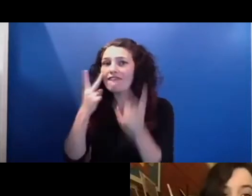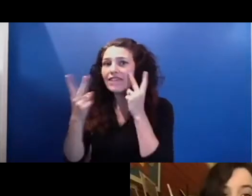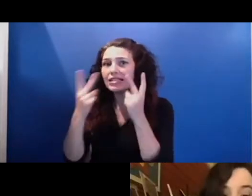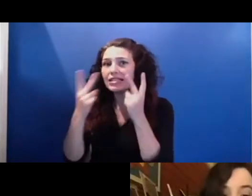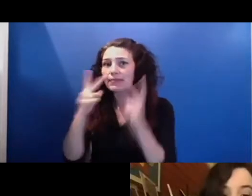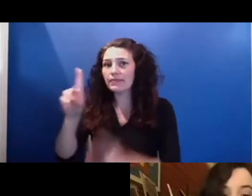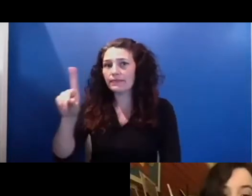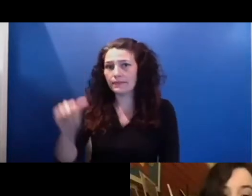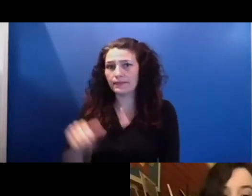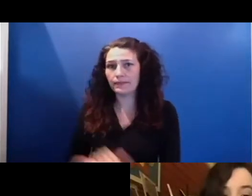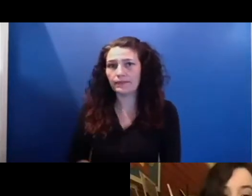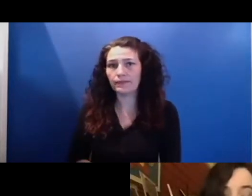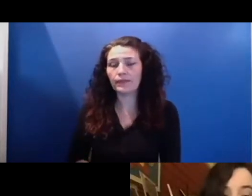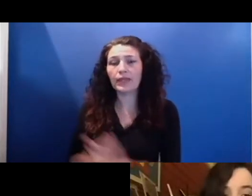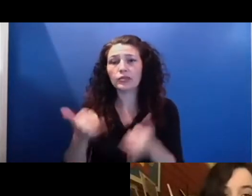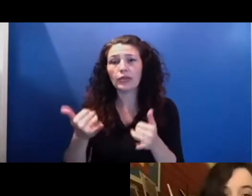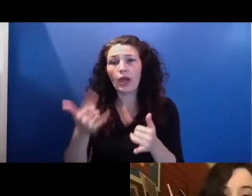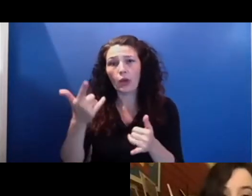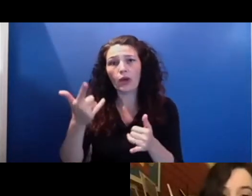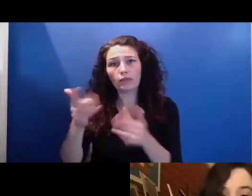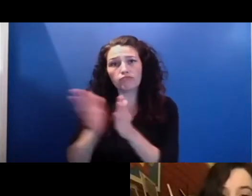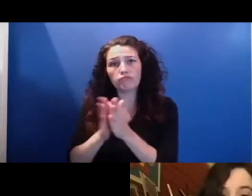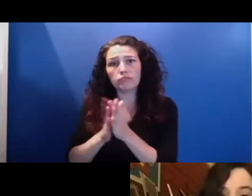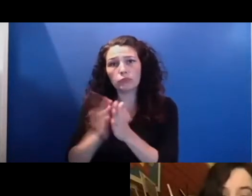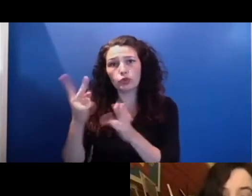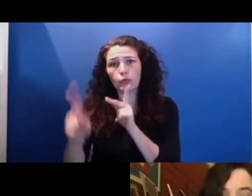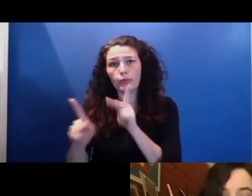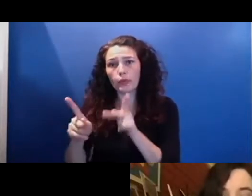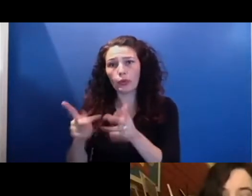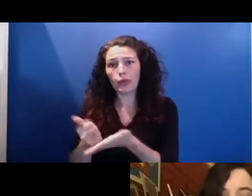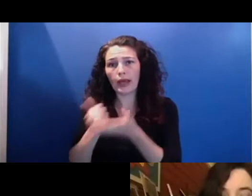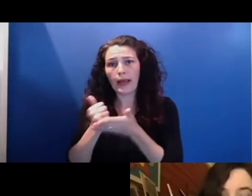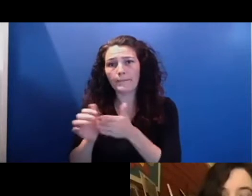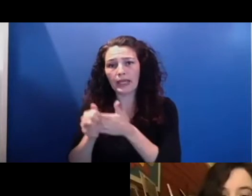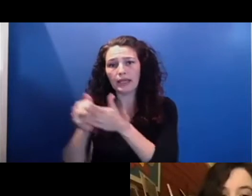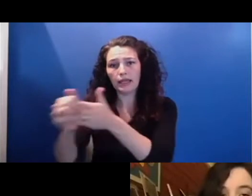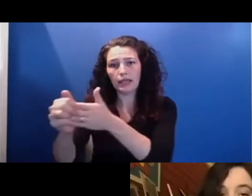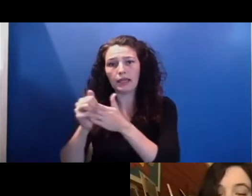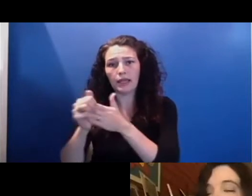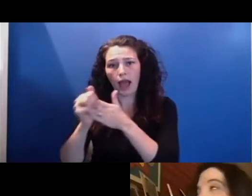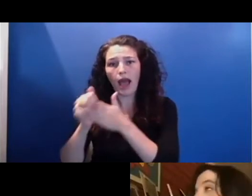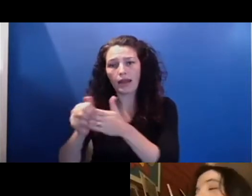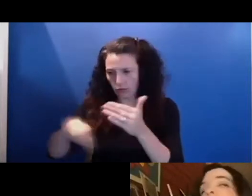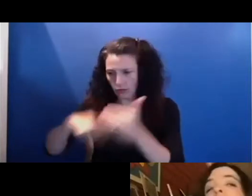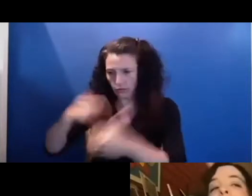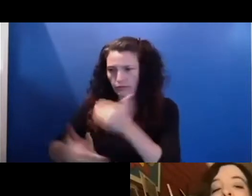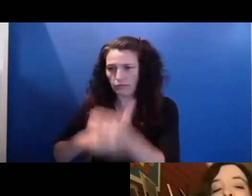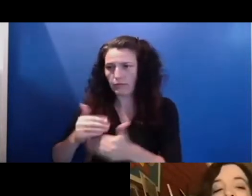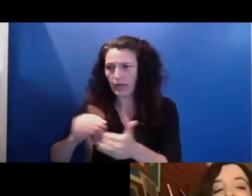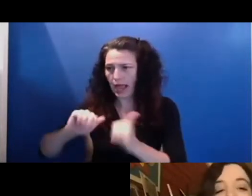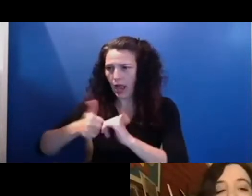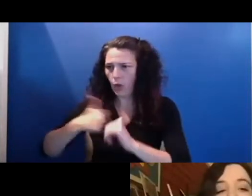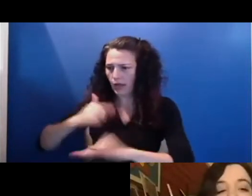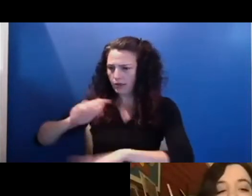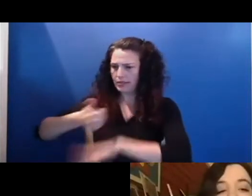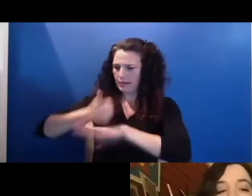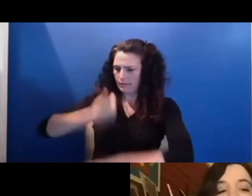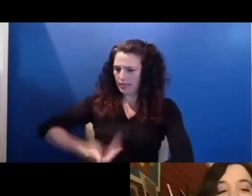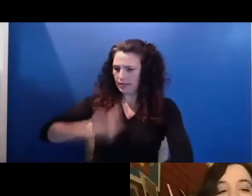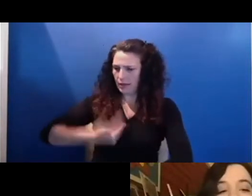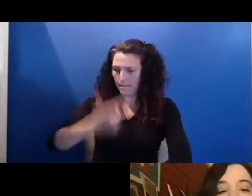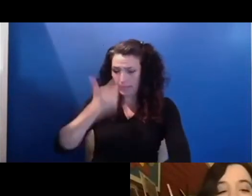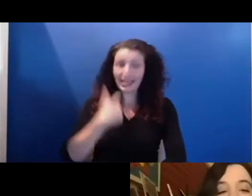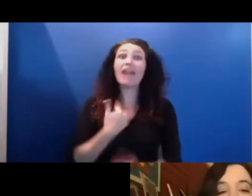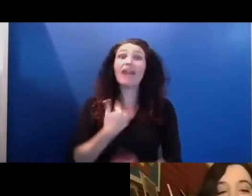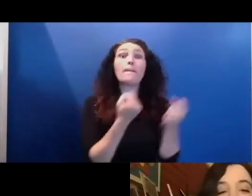have guided me through this process, who shaped the way I saw myself as being an individual with disabilities, with multiple disabilities, and who encouraged me along the way